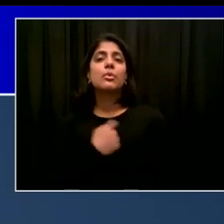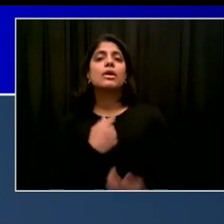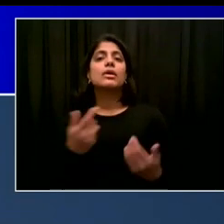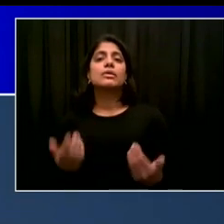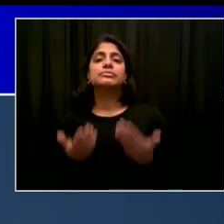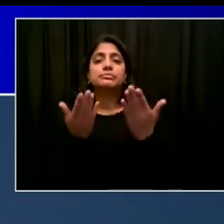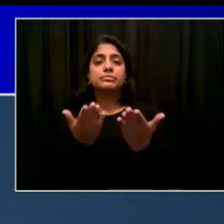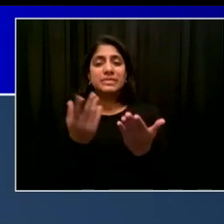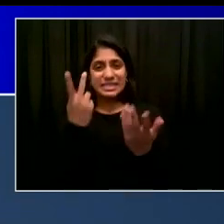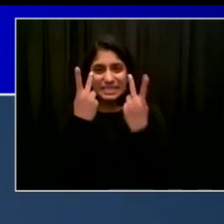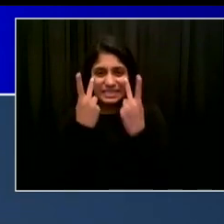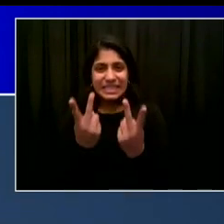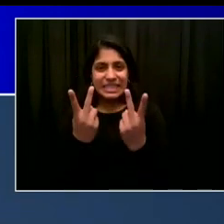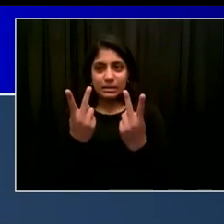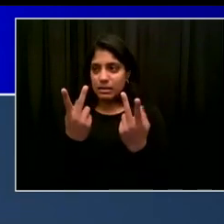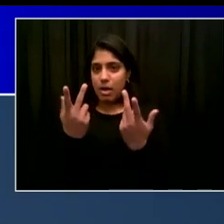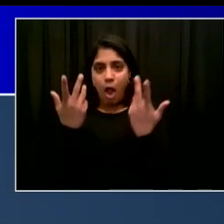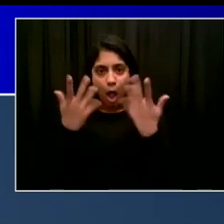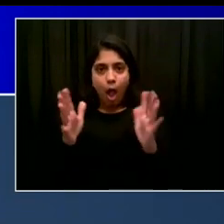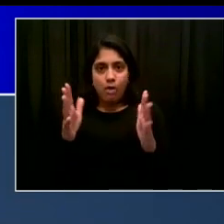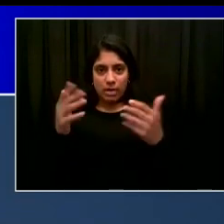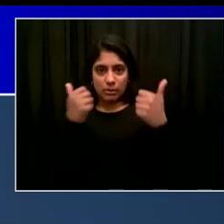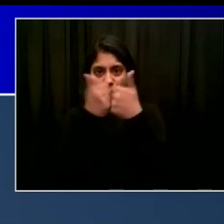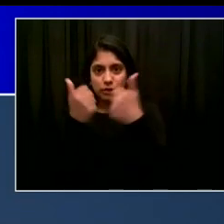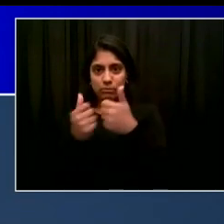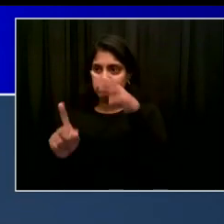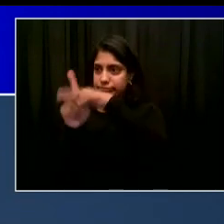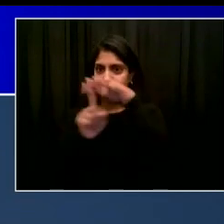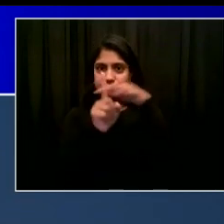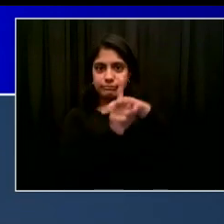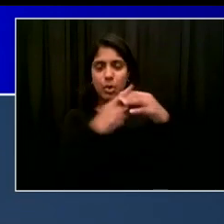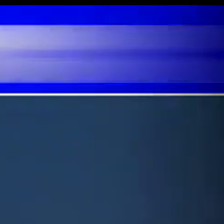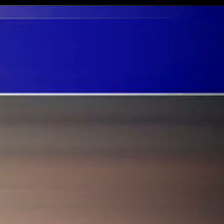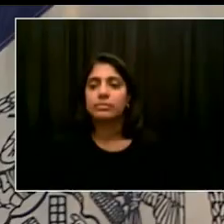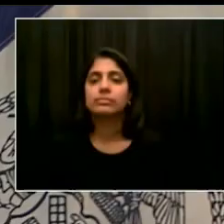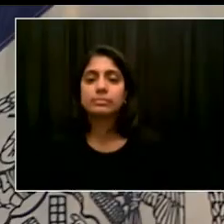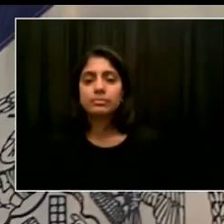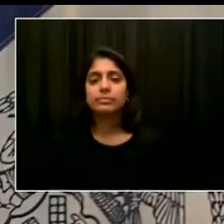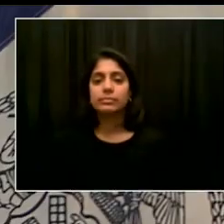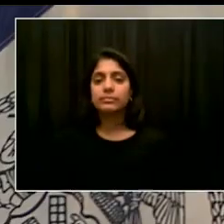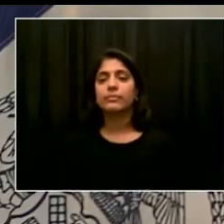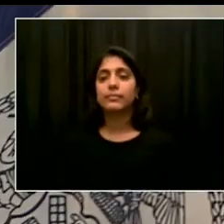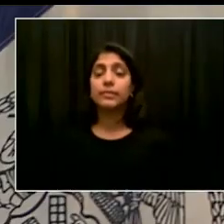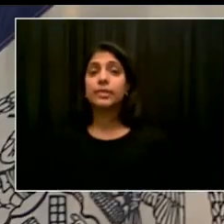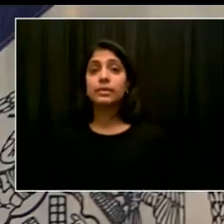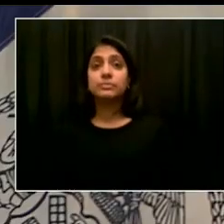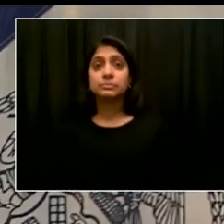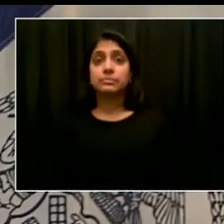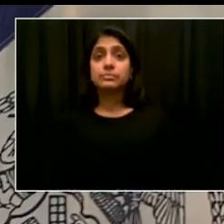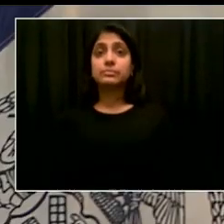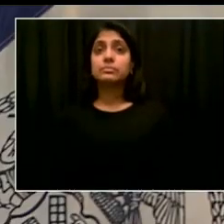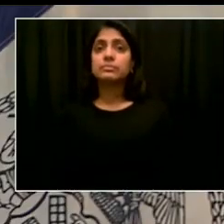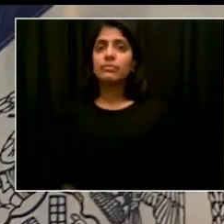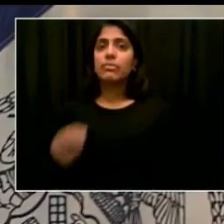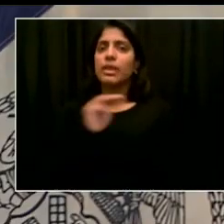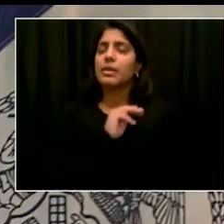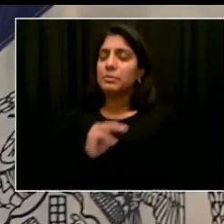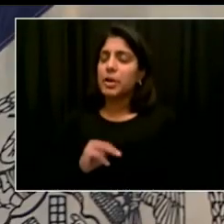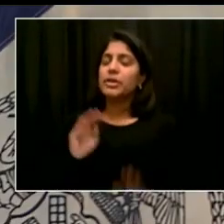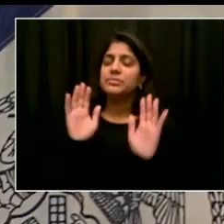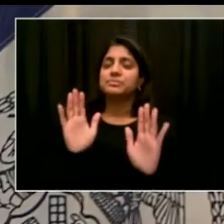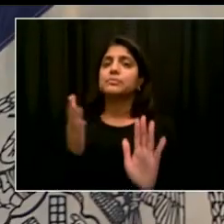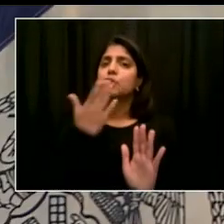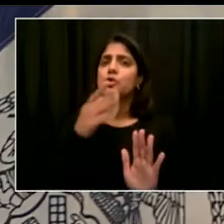moves fast. We have to move faster. When it comes to penalties. But they do start at $1,000 per